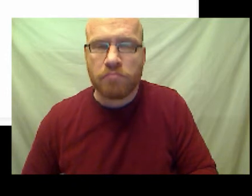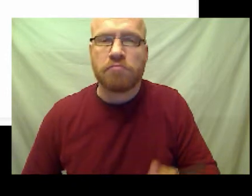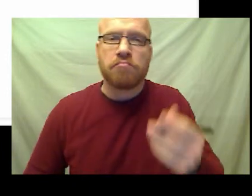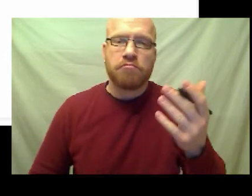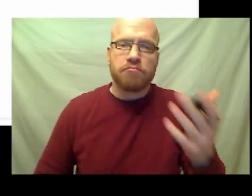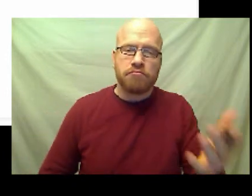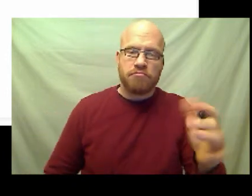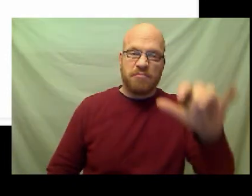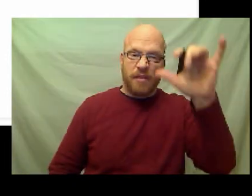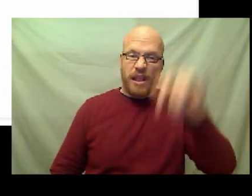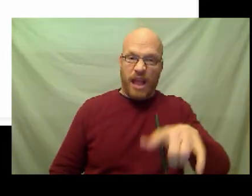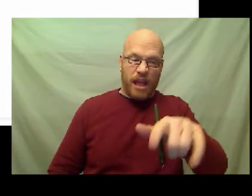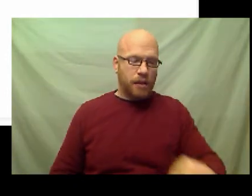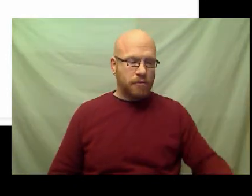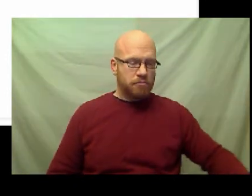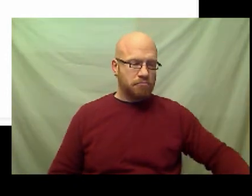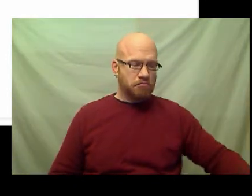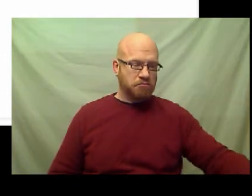So there we go.